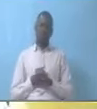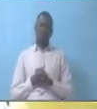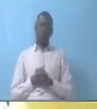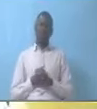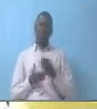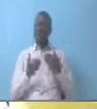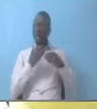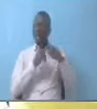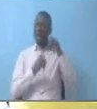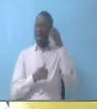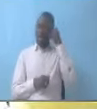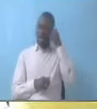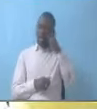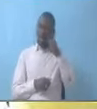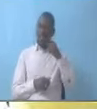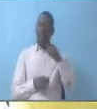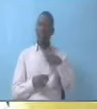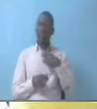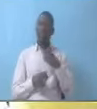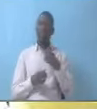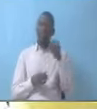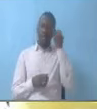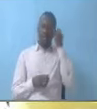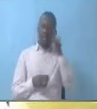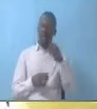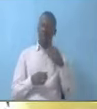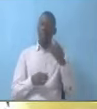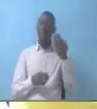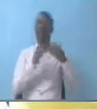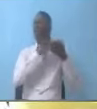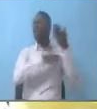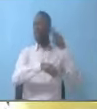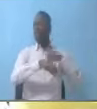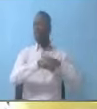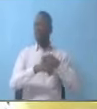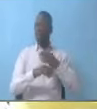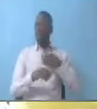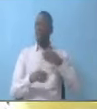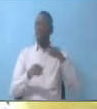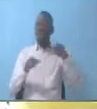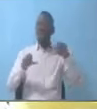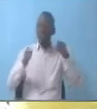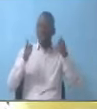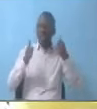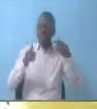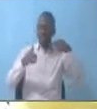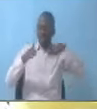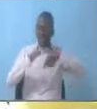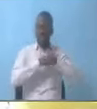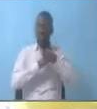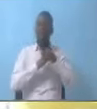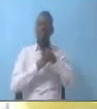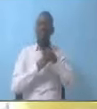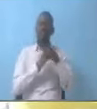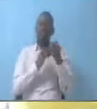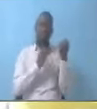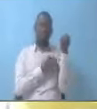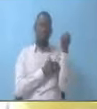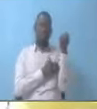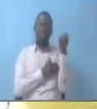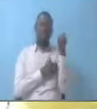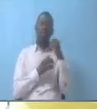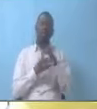they held changed once they tasted power and they became insatiable and their objective changed for the